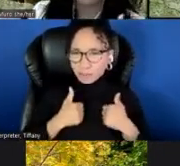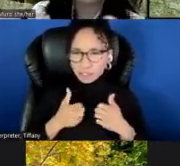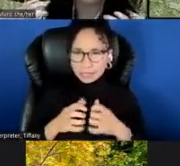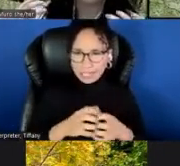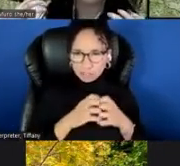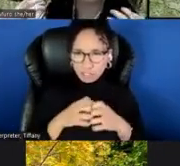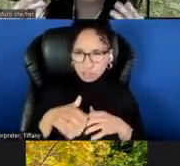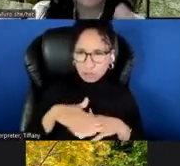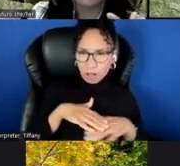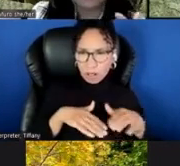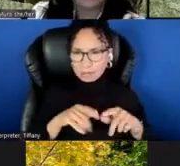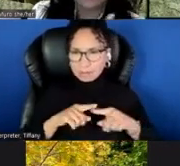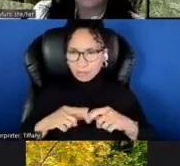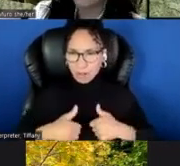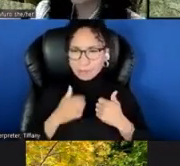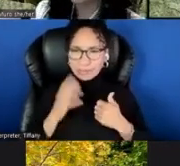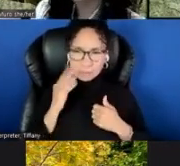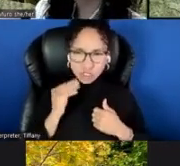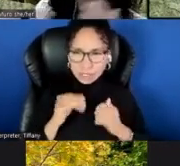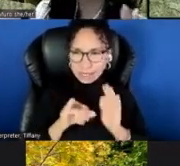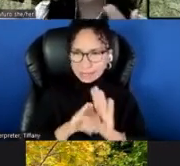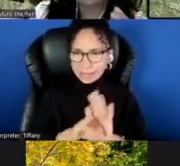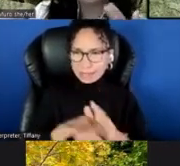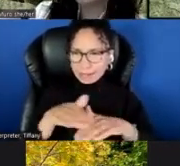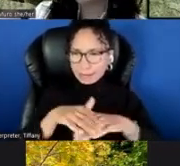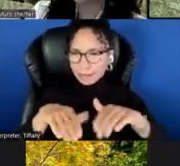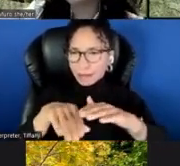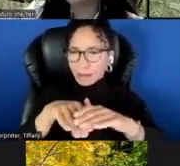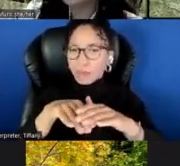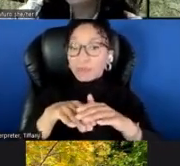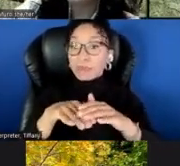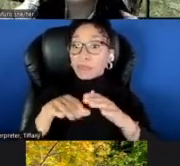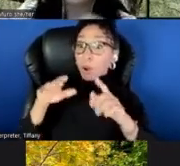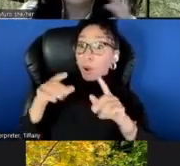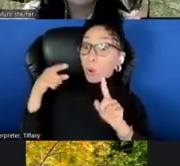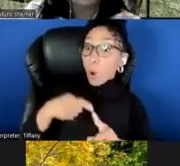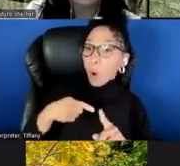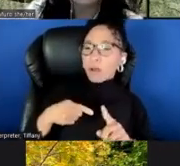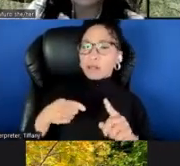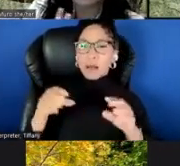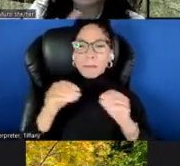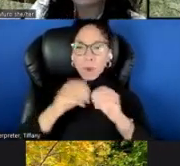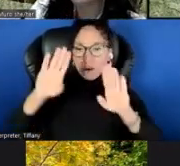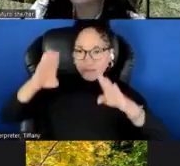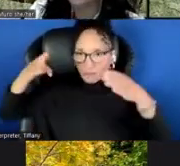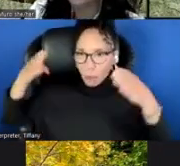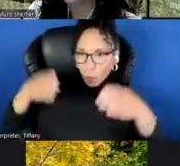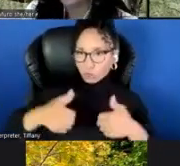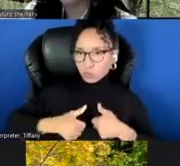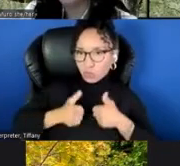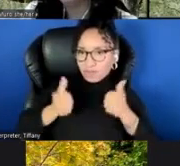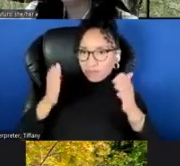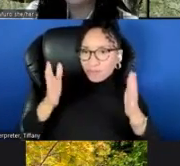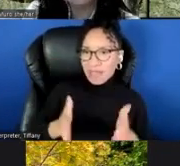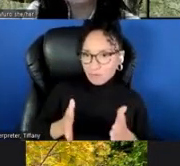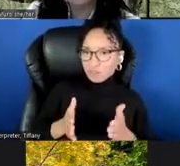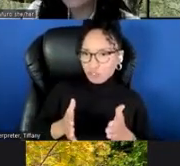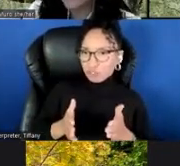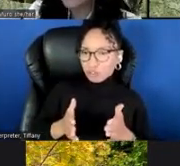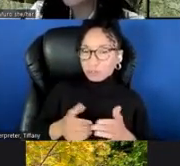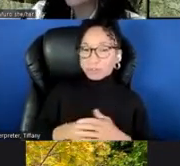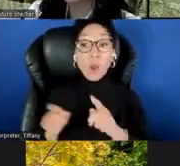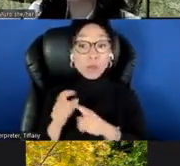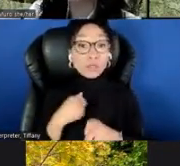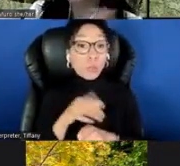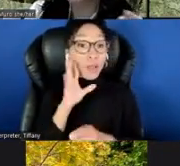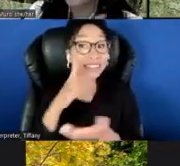we're centering that with the intent to create a more survivor-centered world. The discussion really is also going to be aimed at what leadership